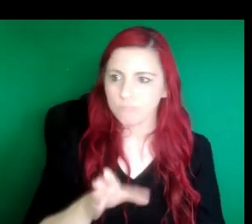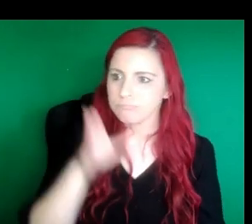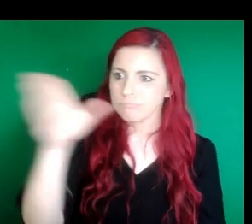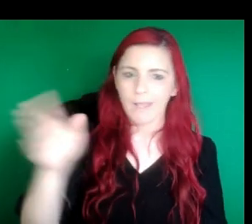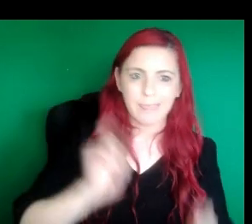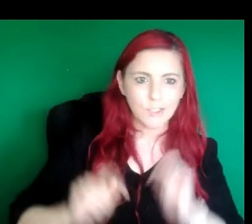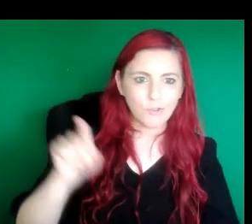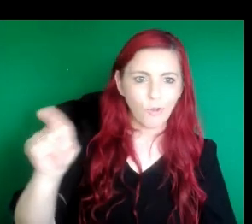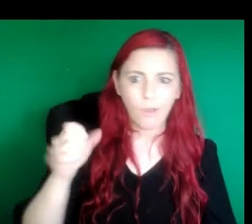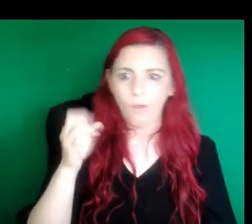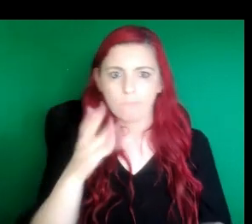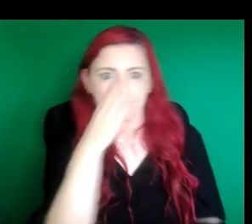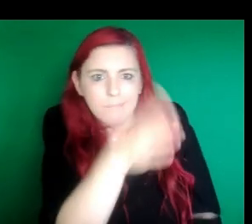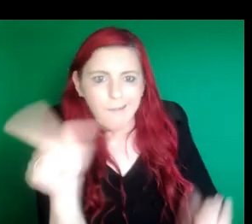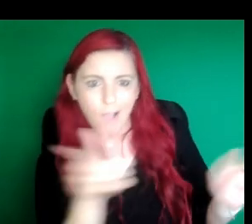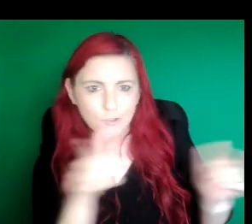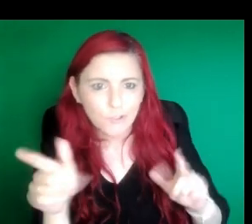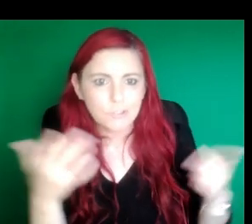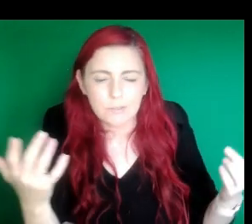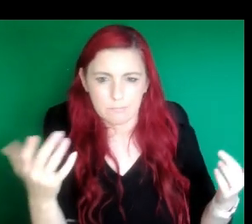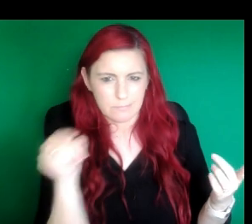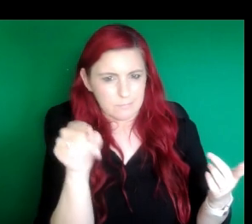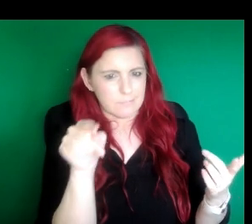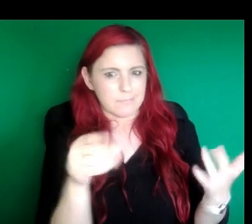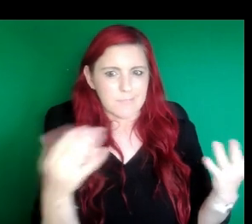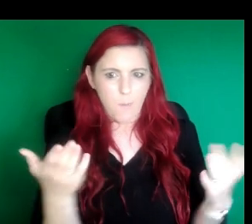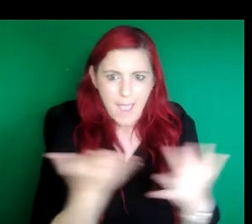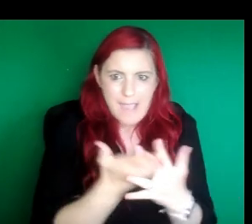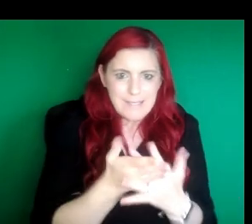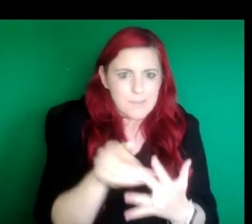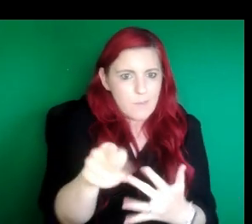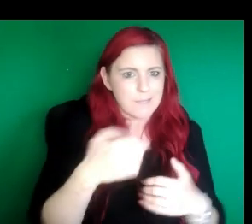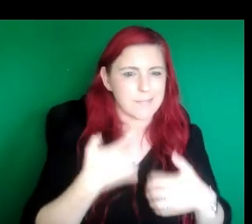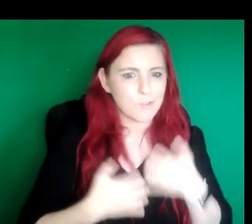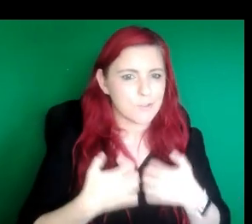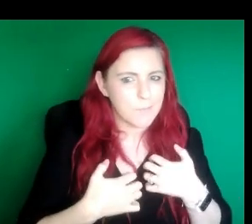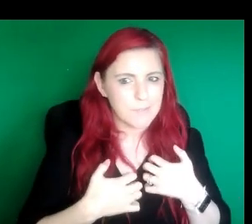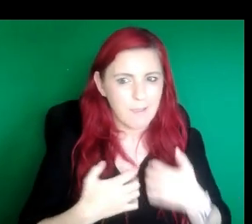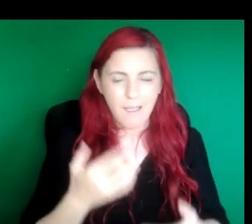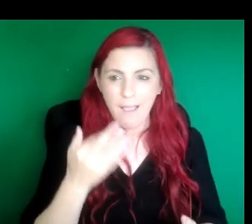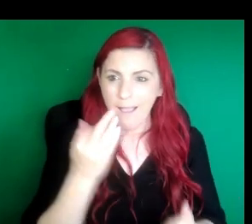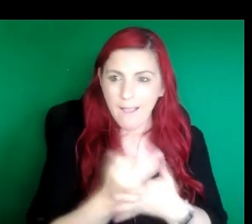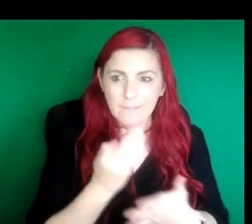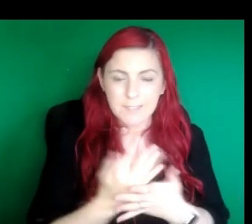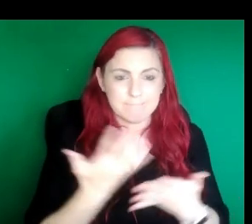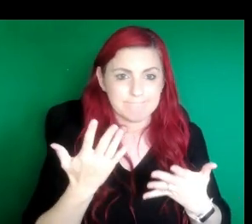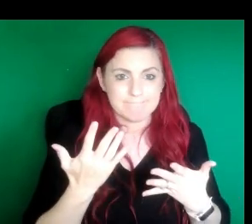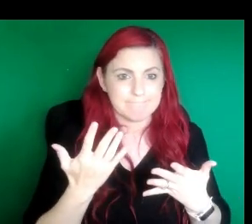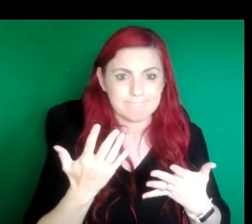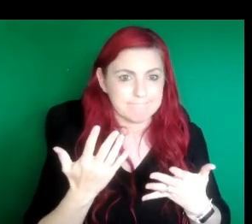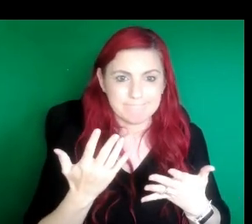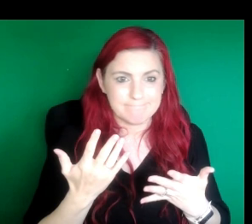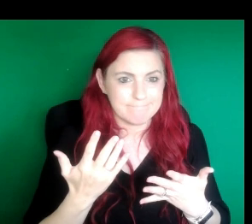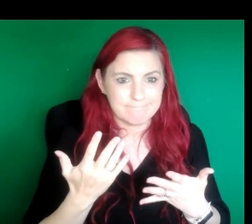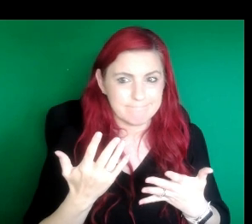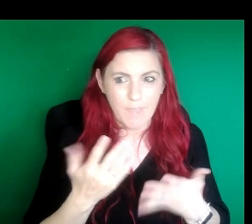go to the theatre and go to a concert. And getting access to entertainment is very often left off the list of concerns